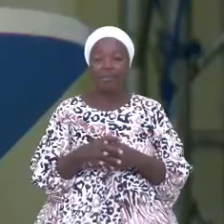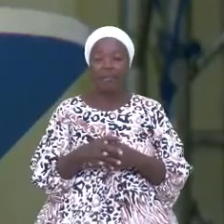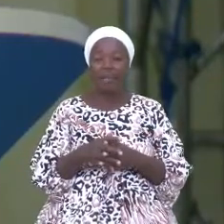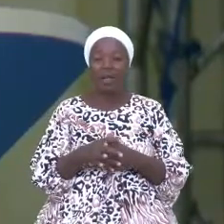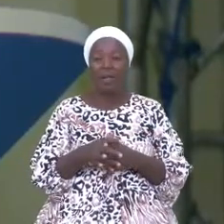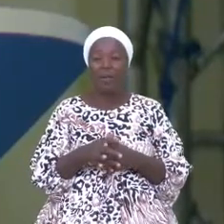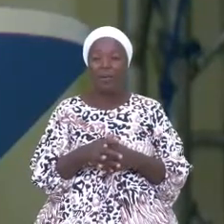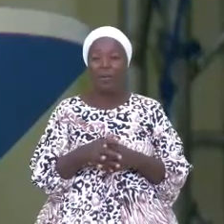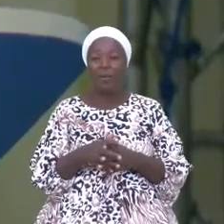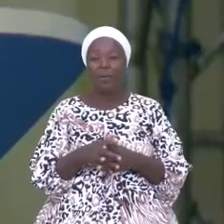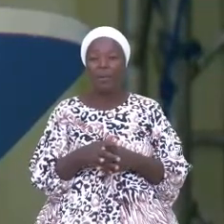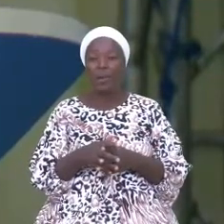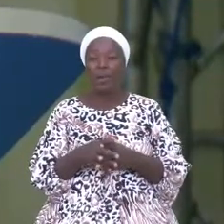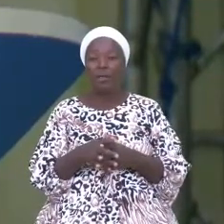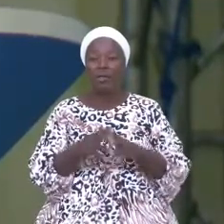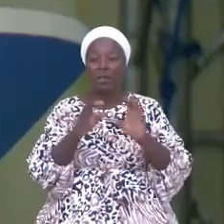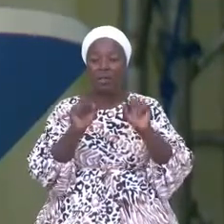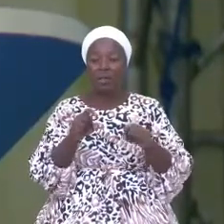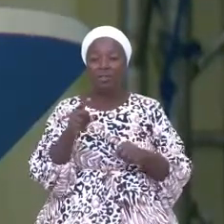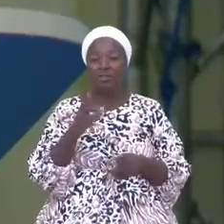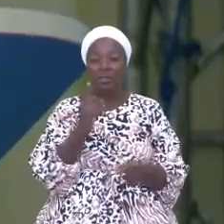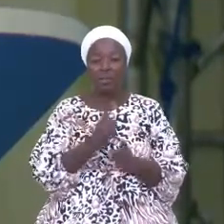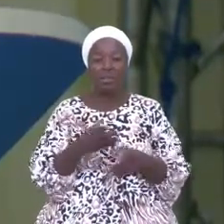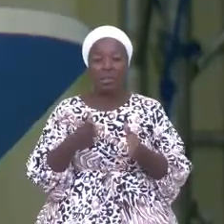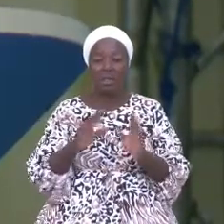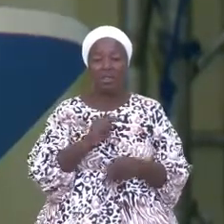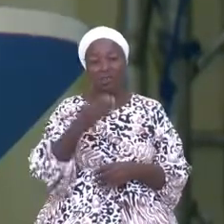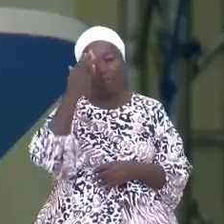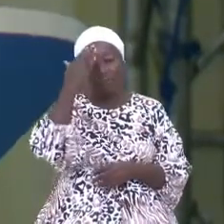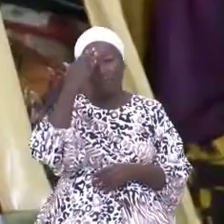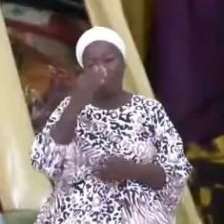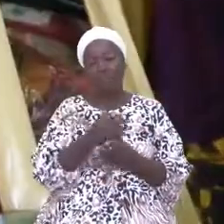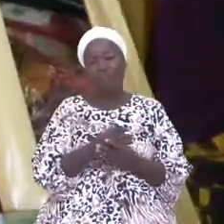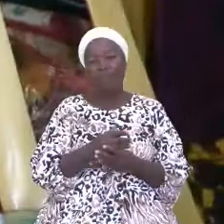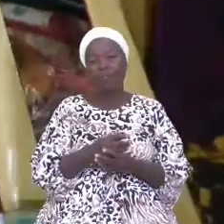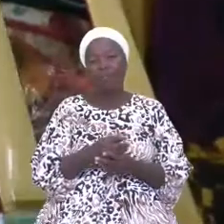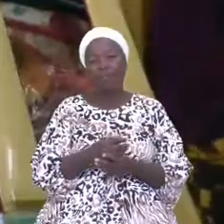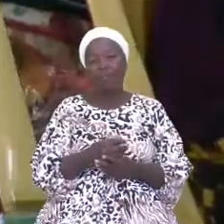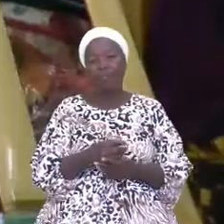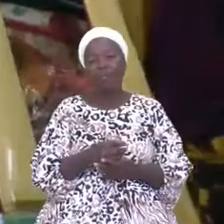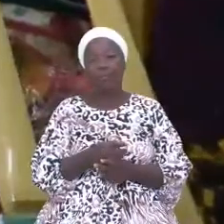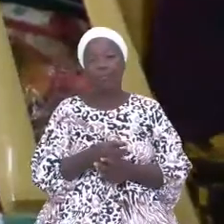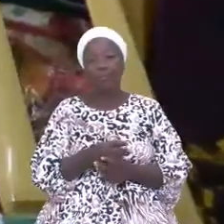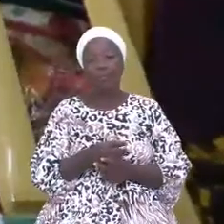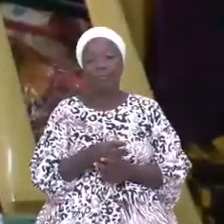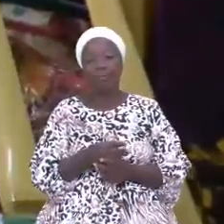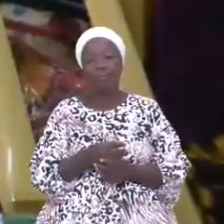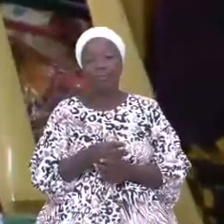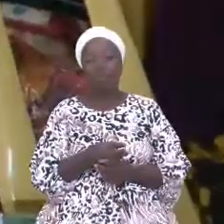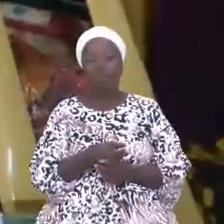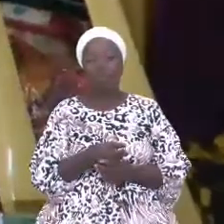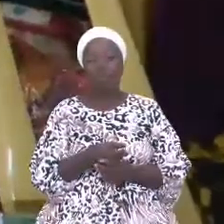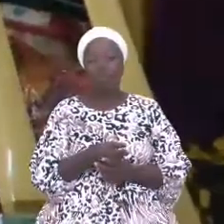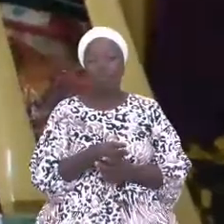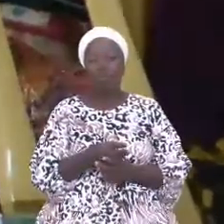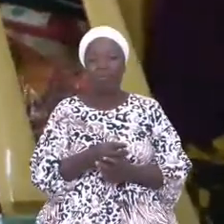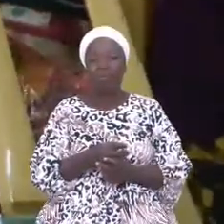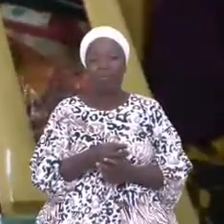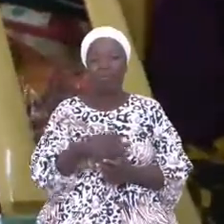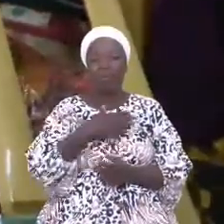finished, can you raise the flag, please? Okay, be fast about